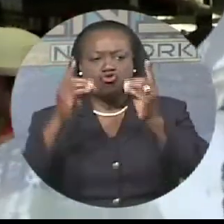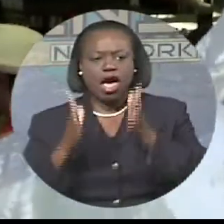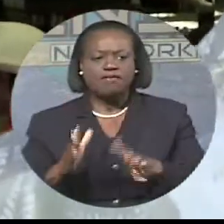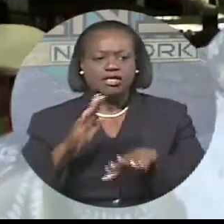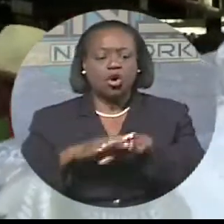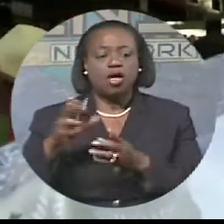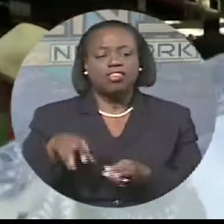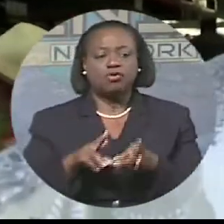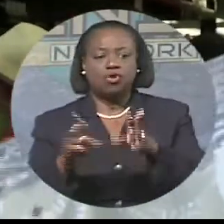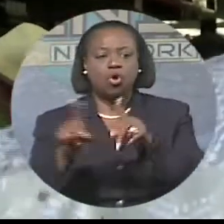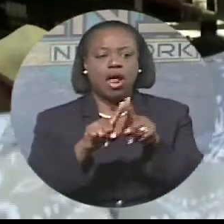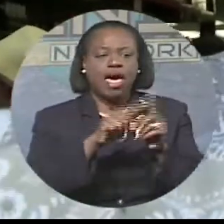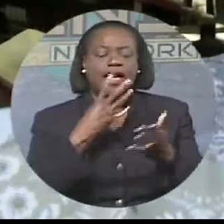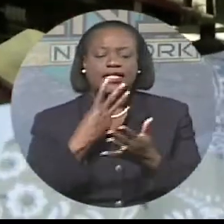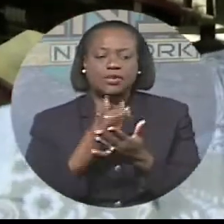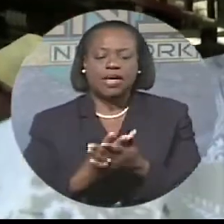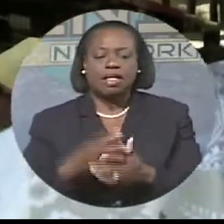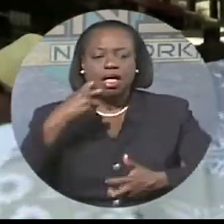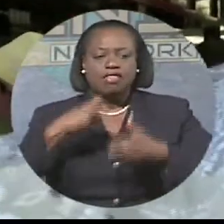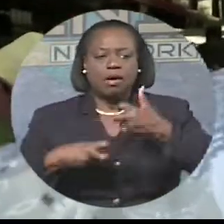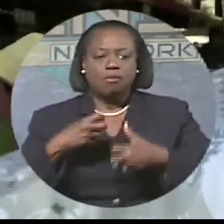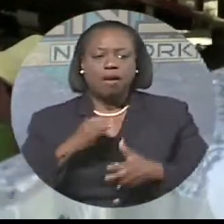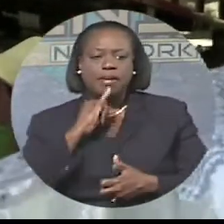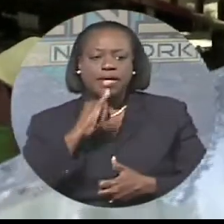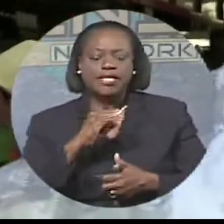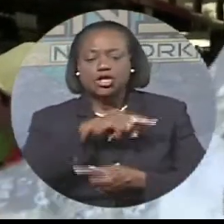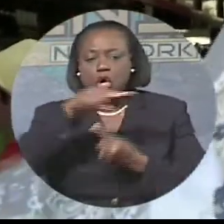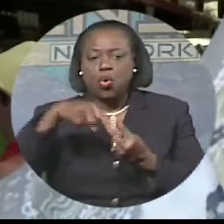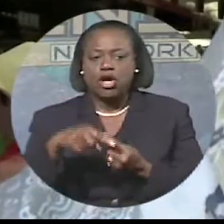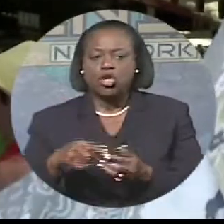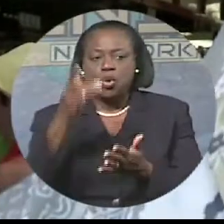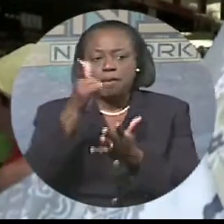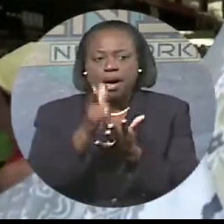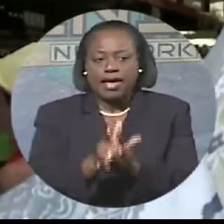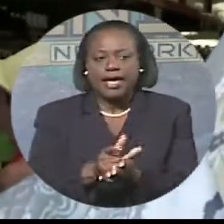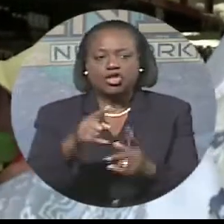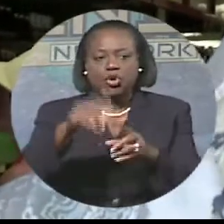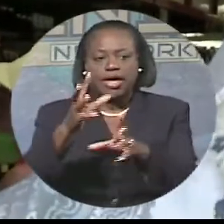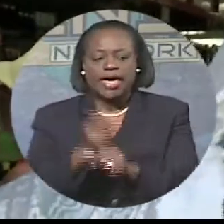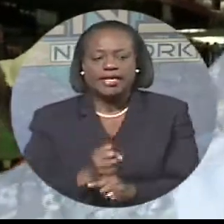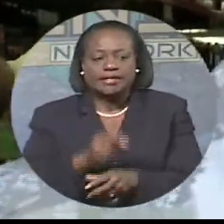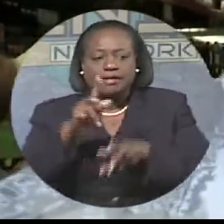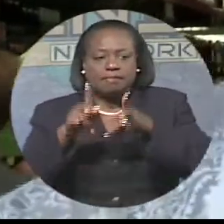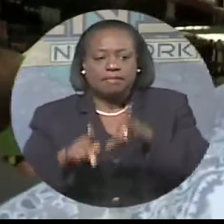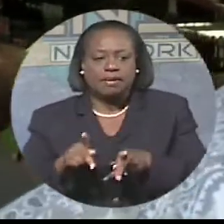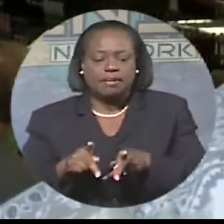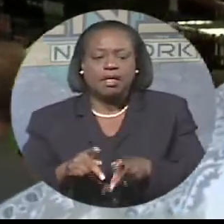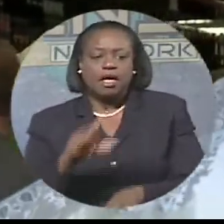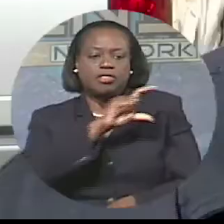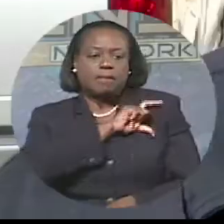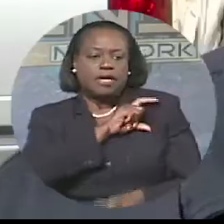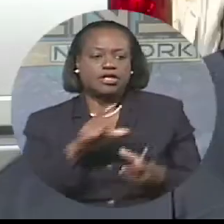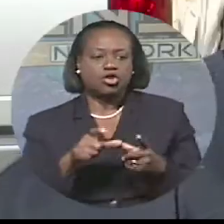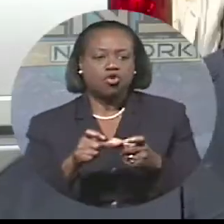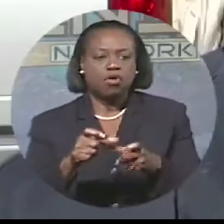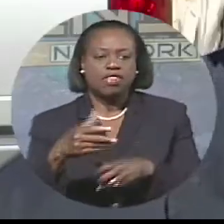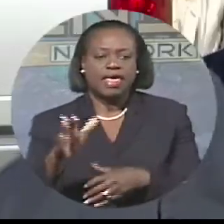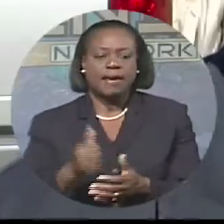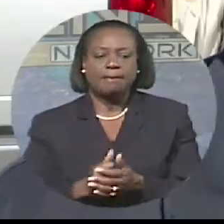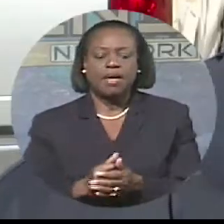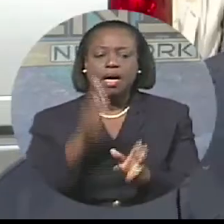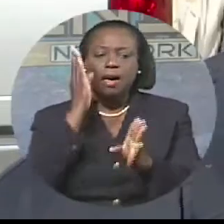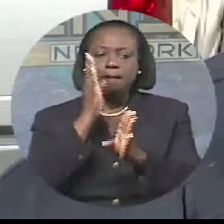then the problem is really like, when we park here to get customers, the police like run them. Bus fare